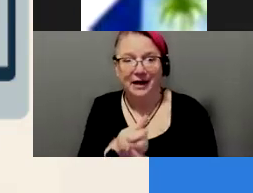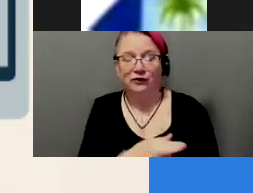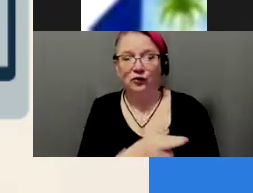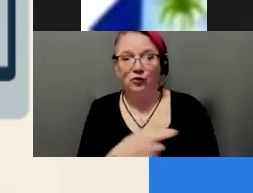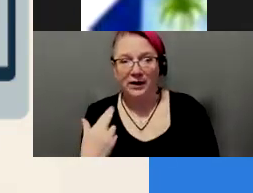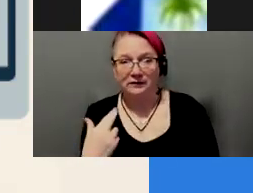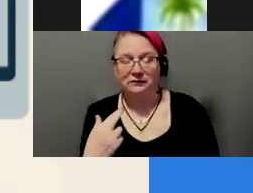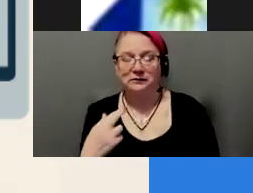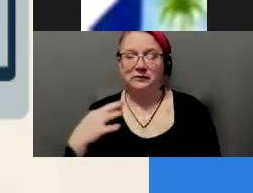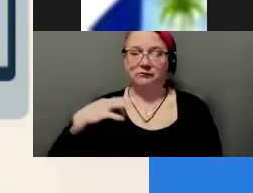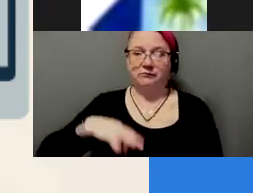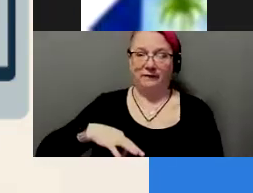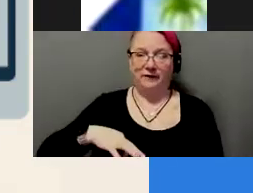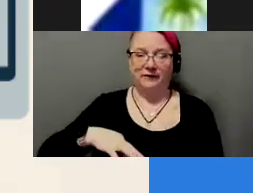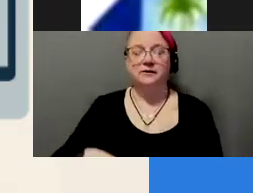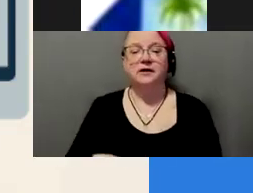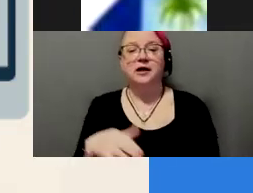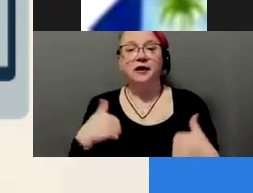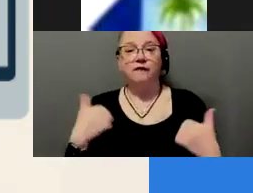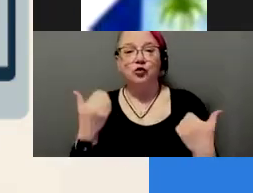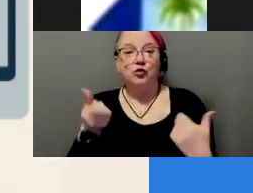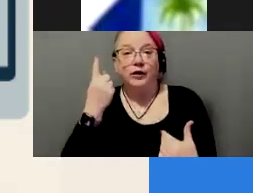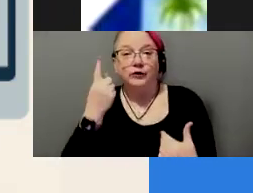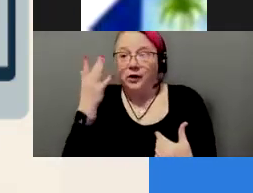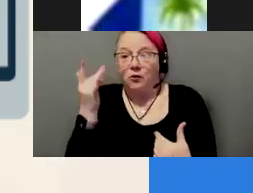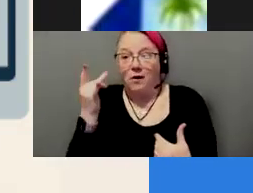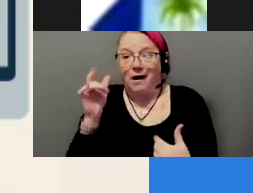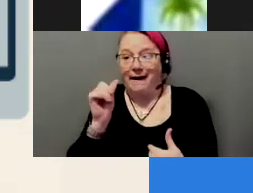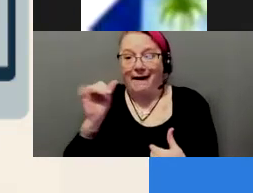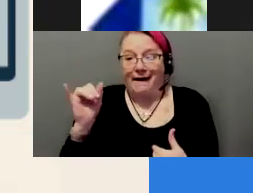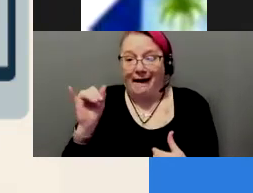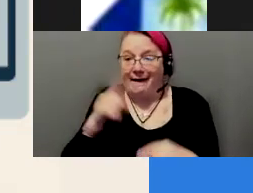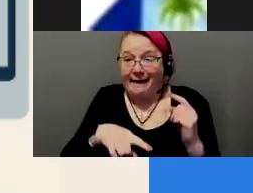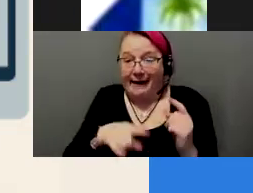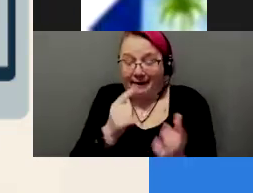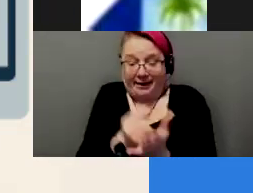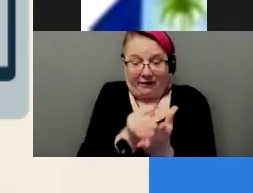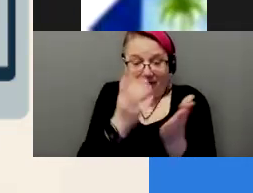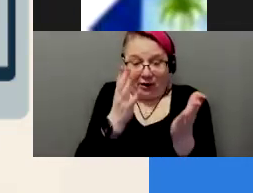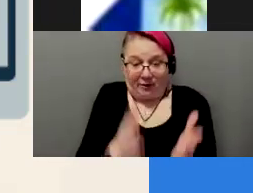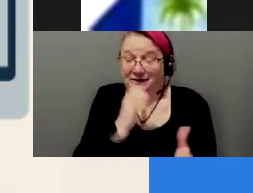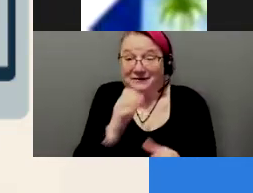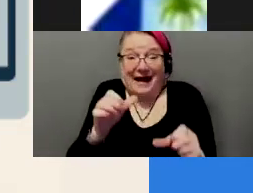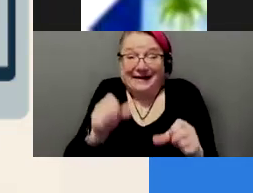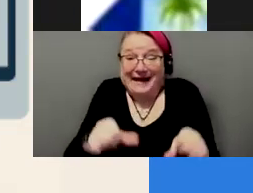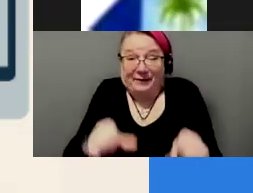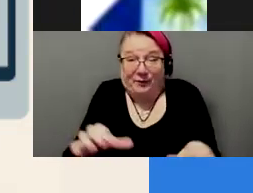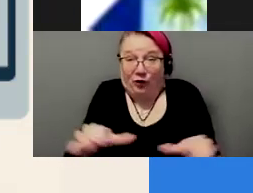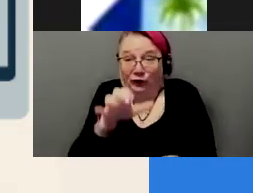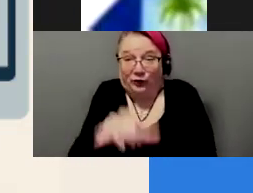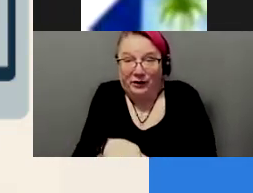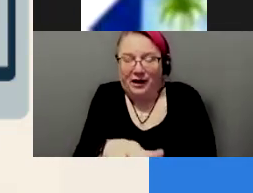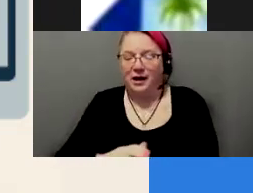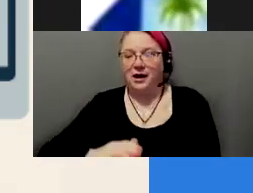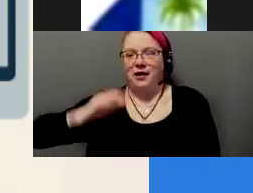benefits. If youth understand why AI can't actually act as a therapist, why it's not capable of doing that, they're less